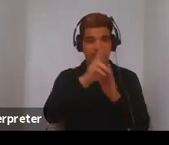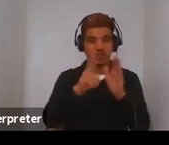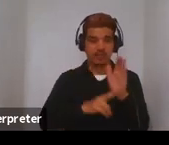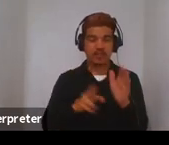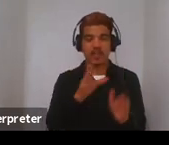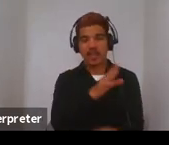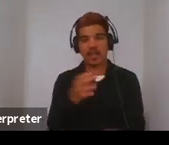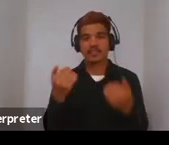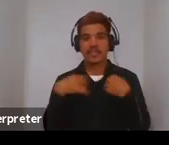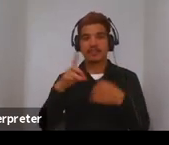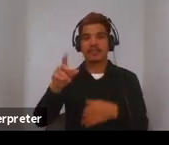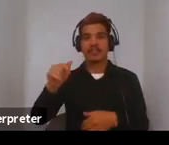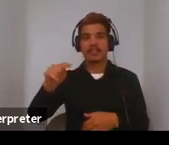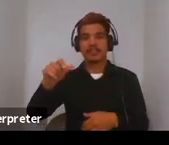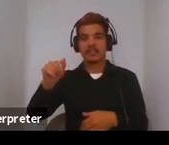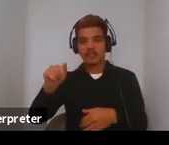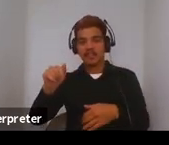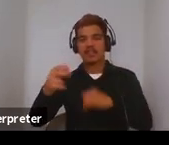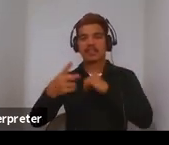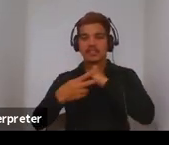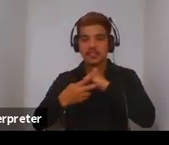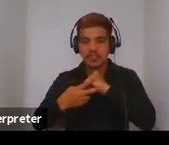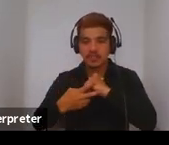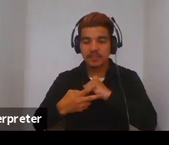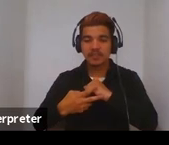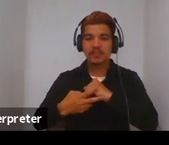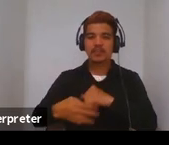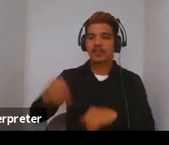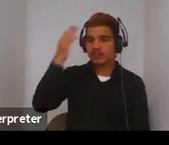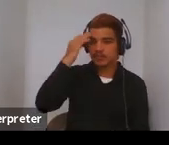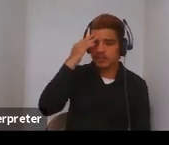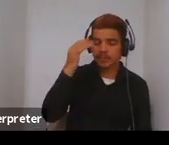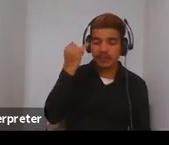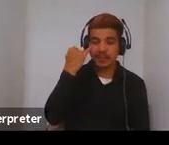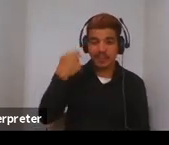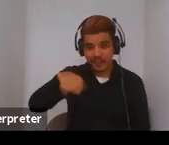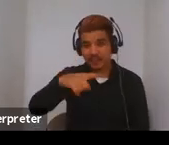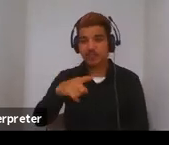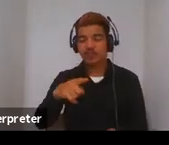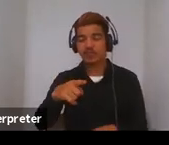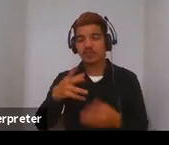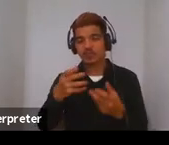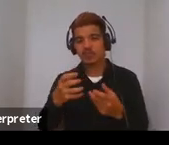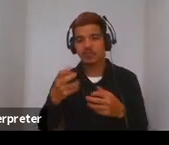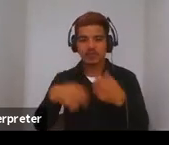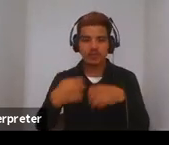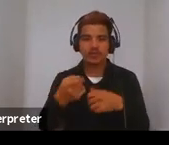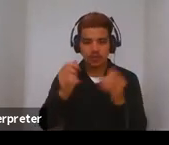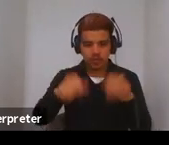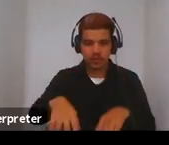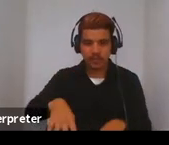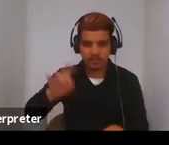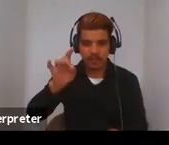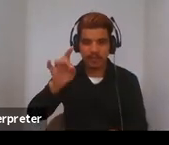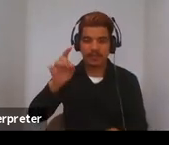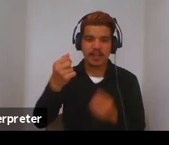a database of information. If you had an issue you wanted to do further research on, you'll be able to find